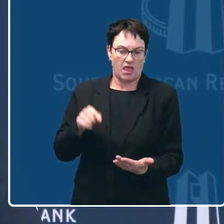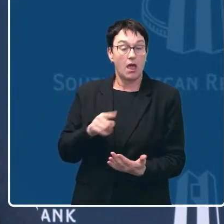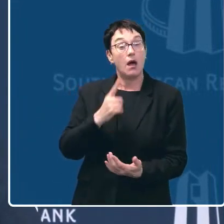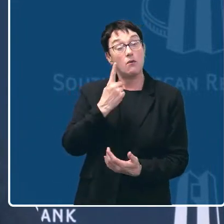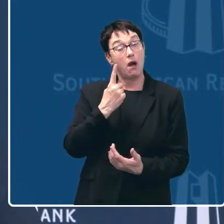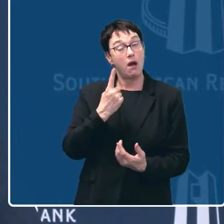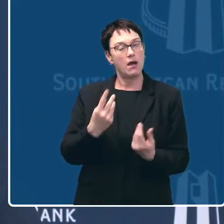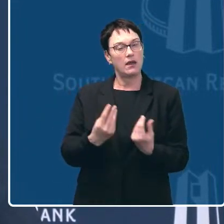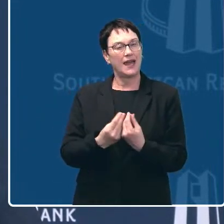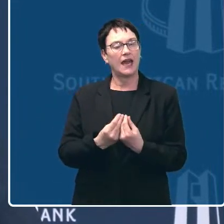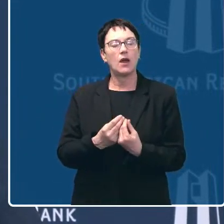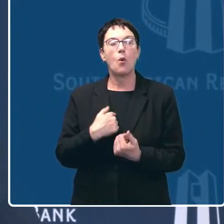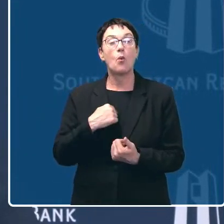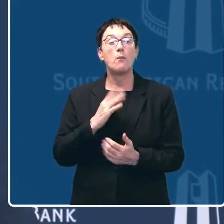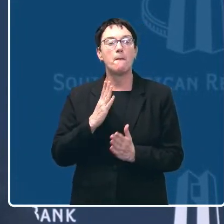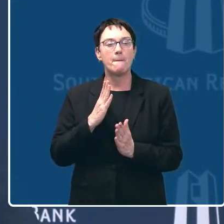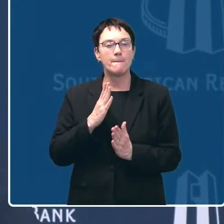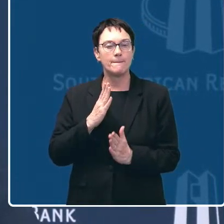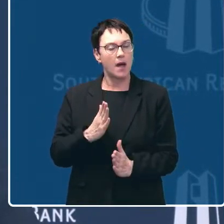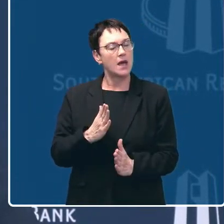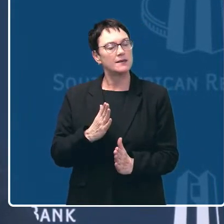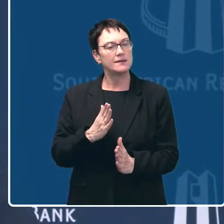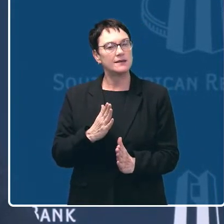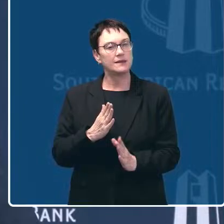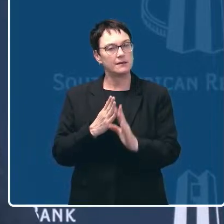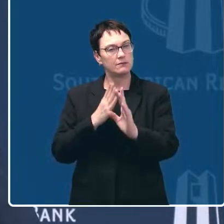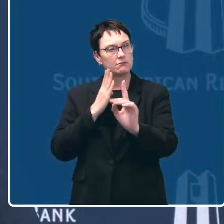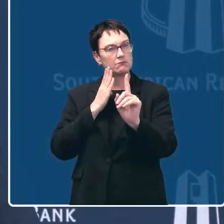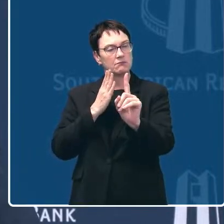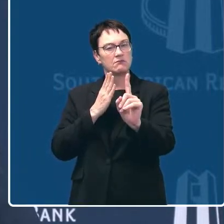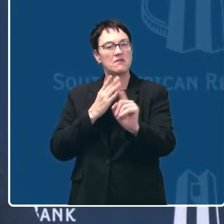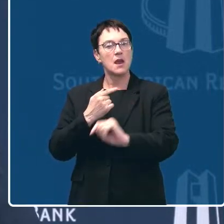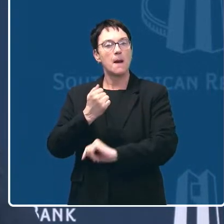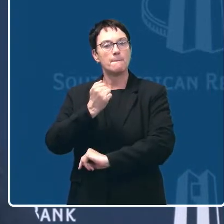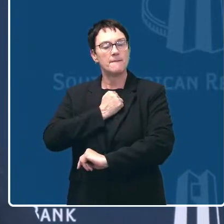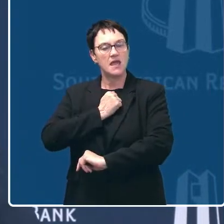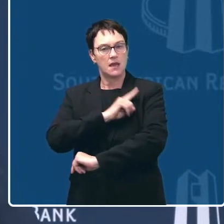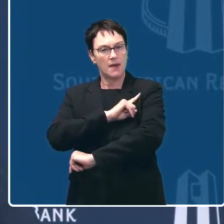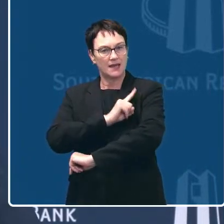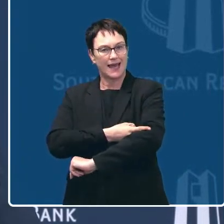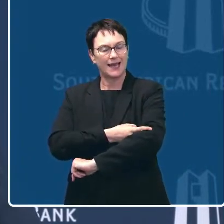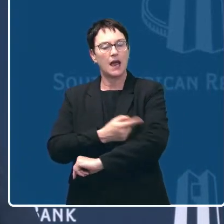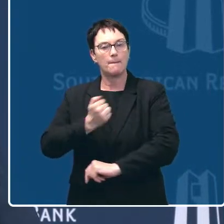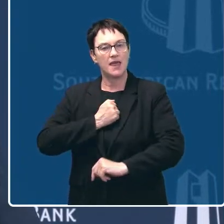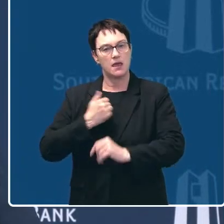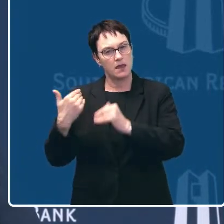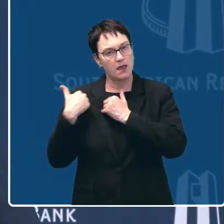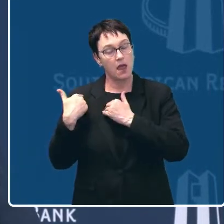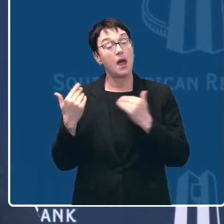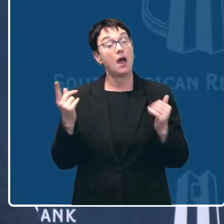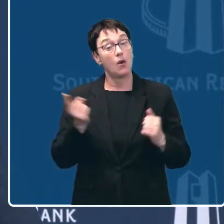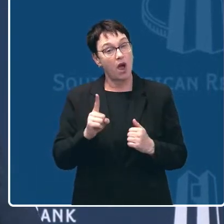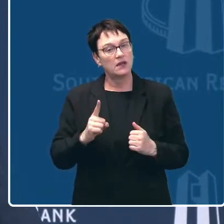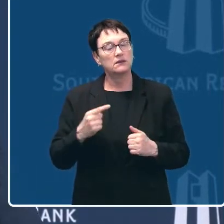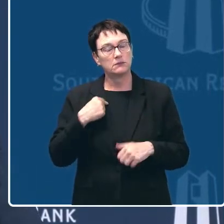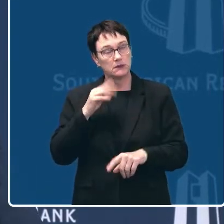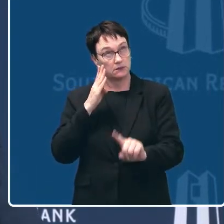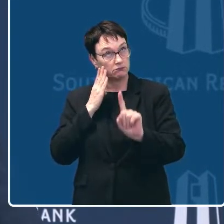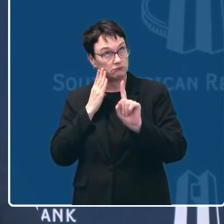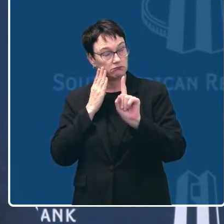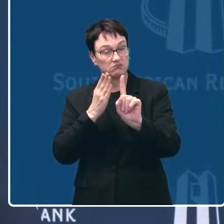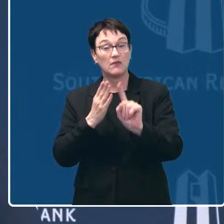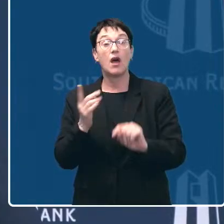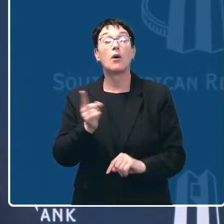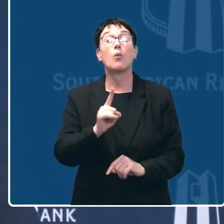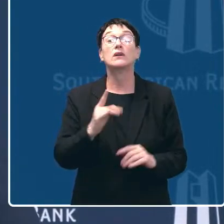is to stay true to your mandate. And our mandate is price stability